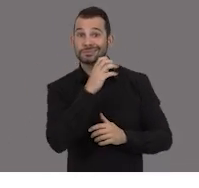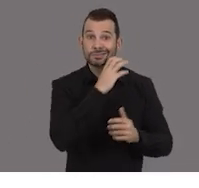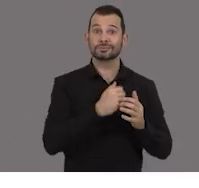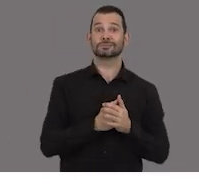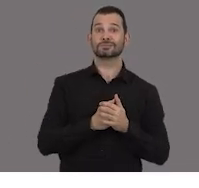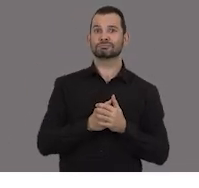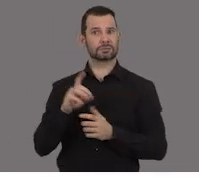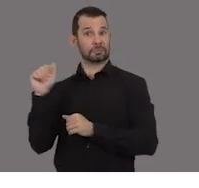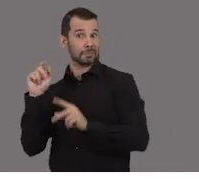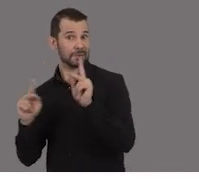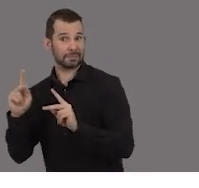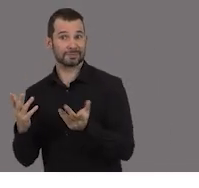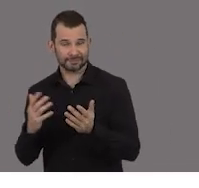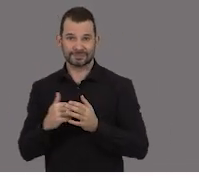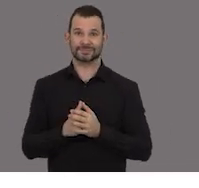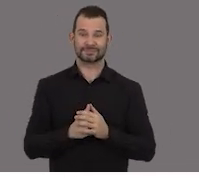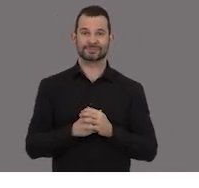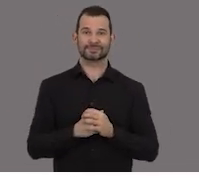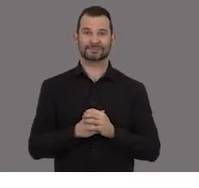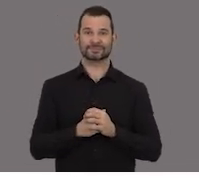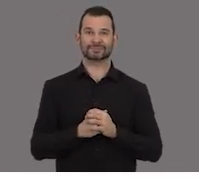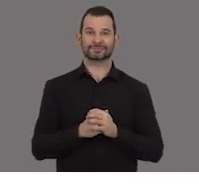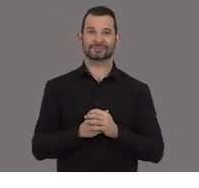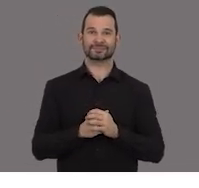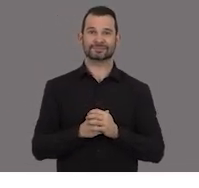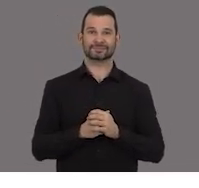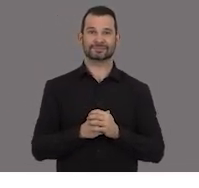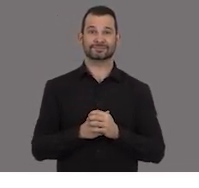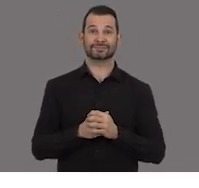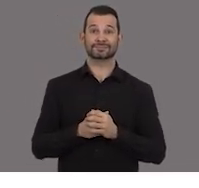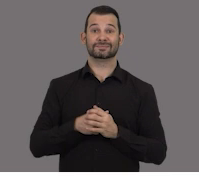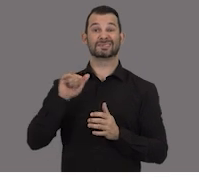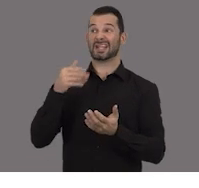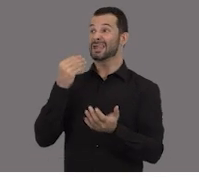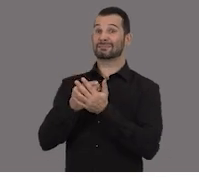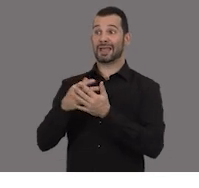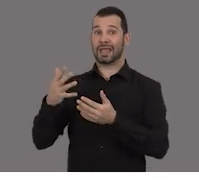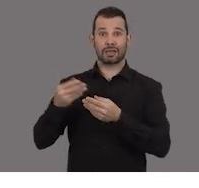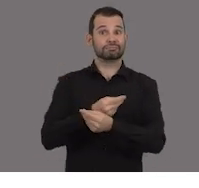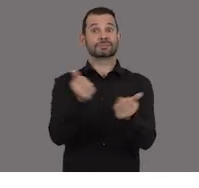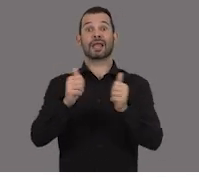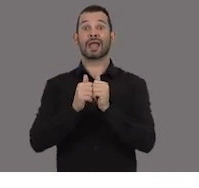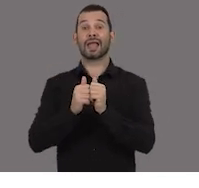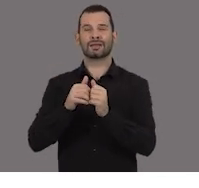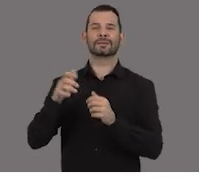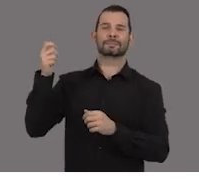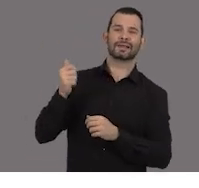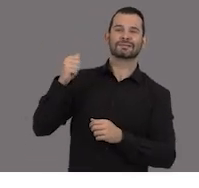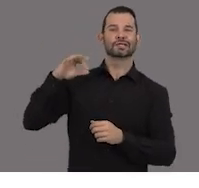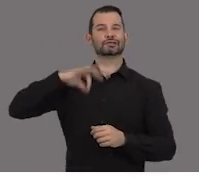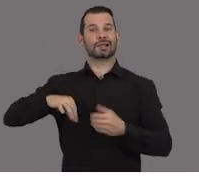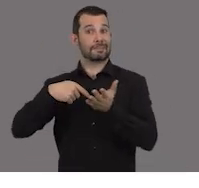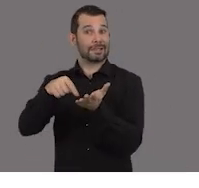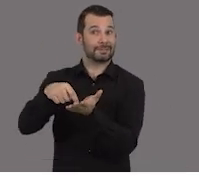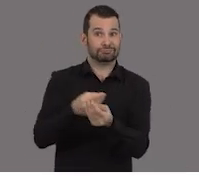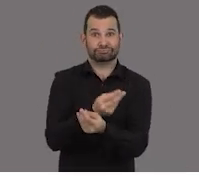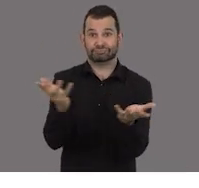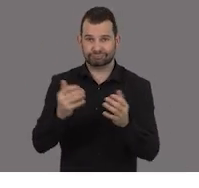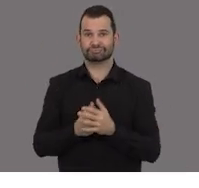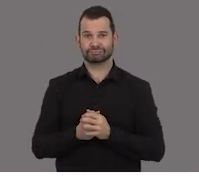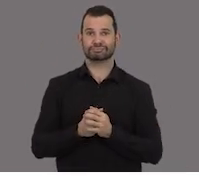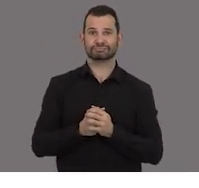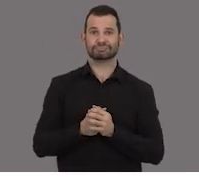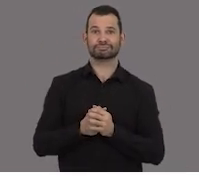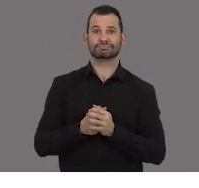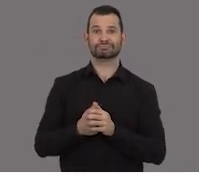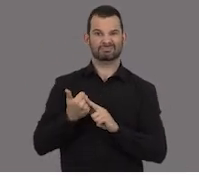newcomers, seniors, and persons with disabilities. This money is distributed through benefit and